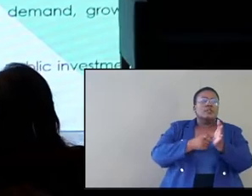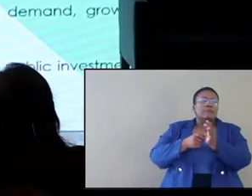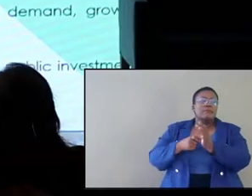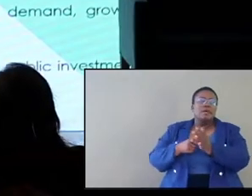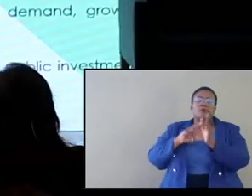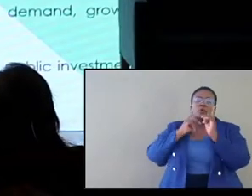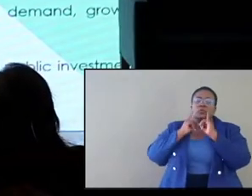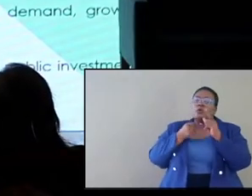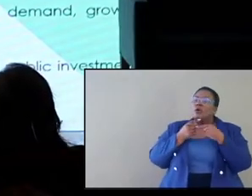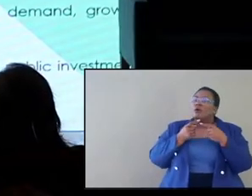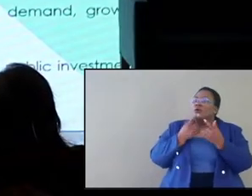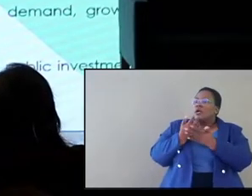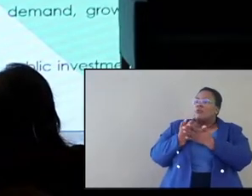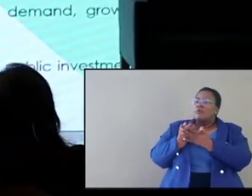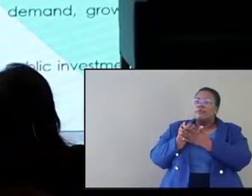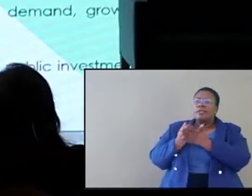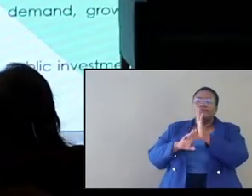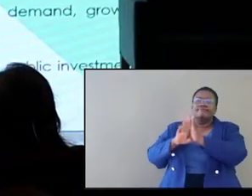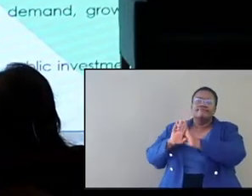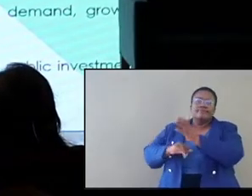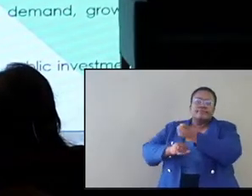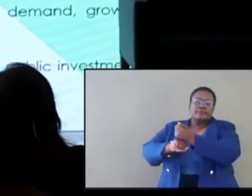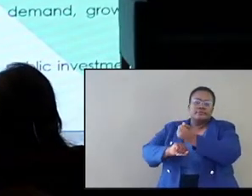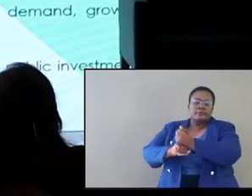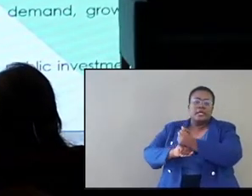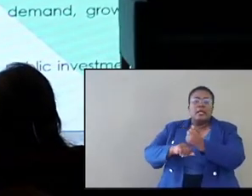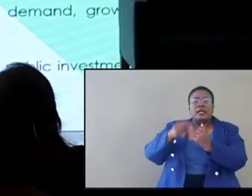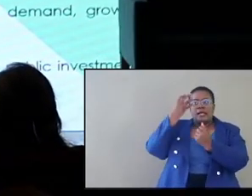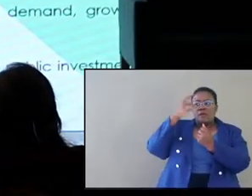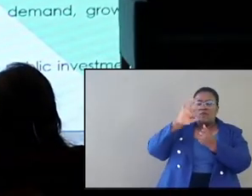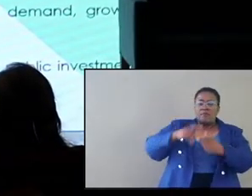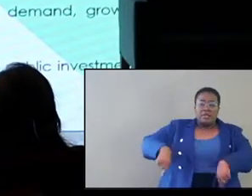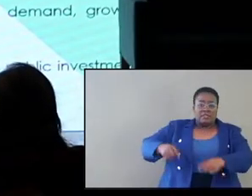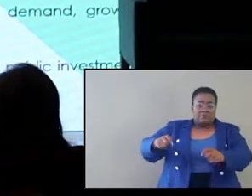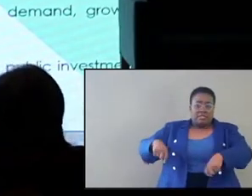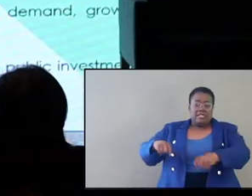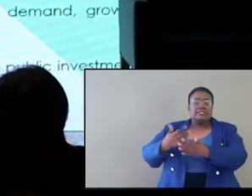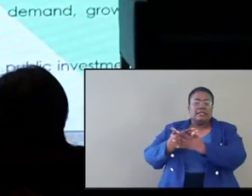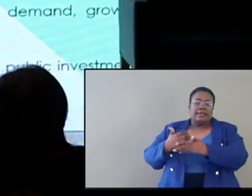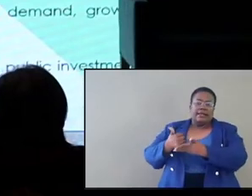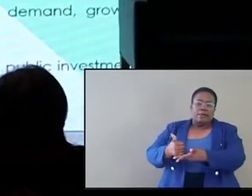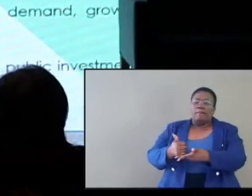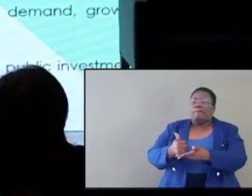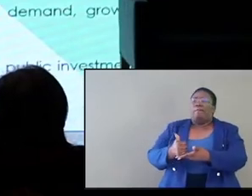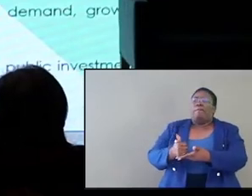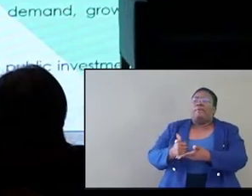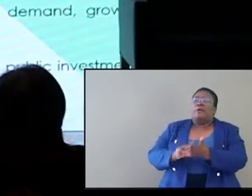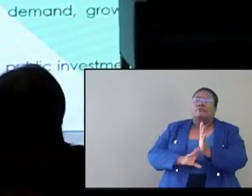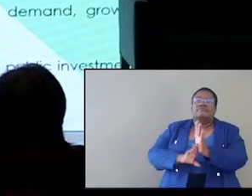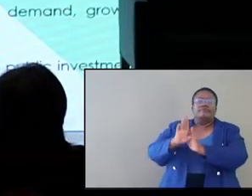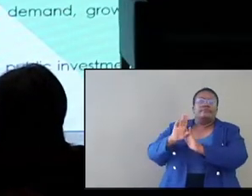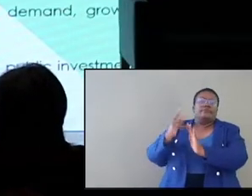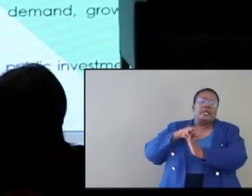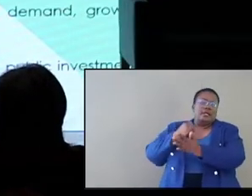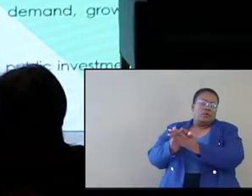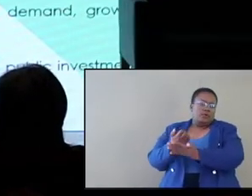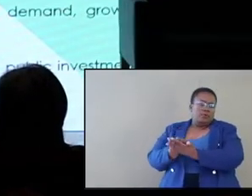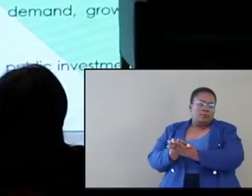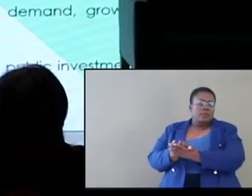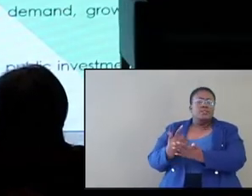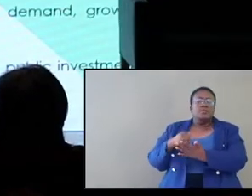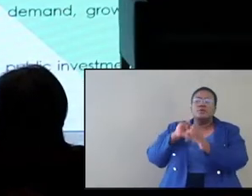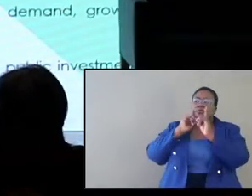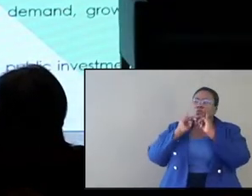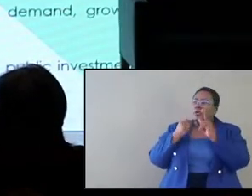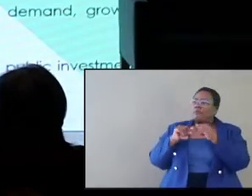about boosting the economy government expenditure can boost our economy and so of course fiscal policy is a tool for redistribution we spoke about the income